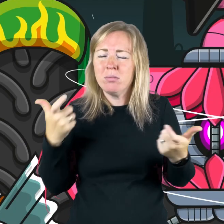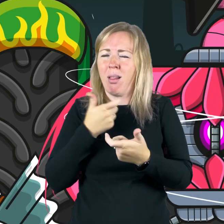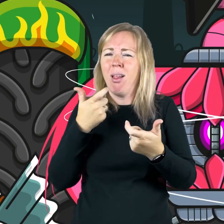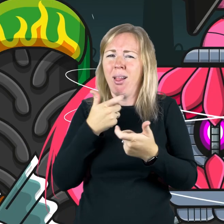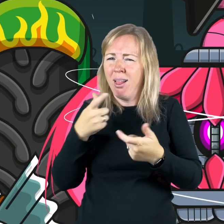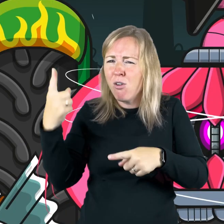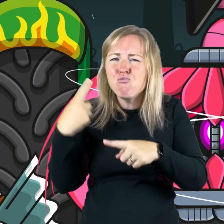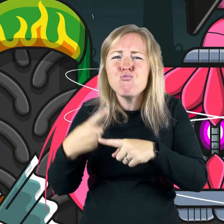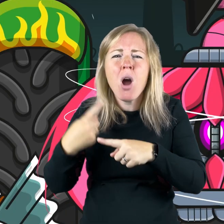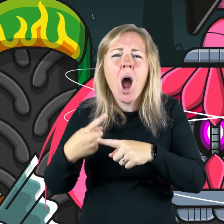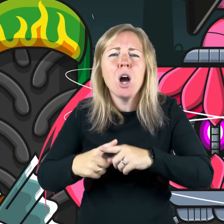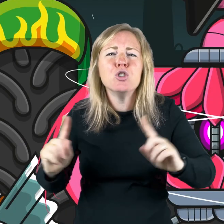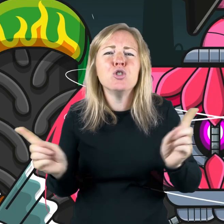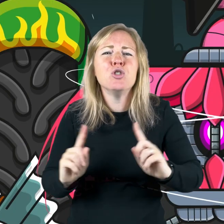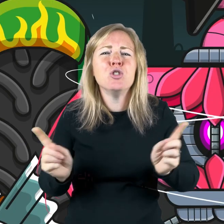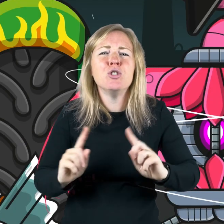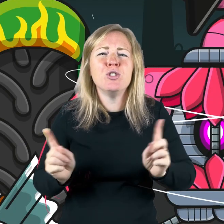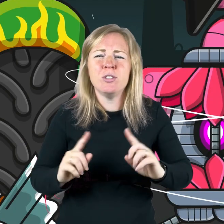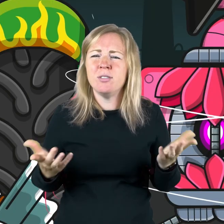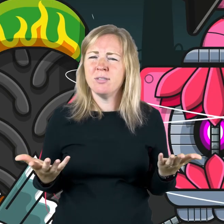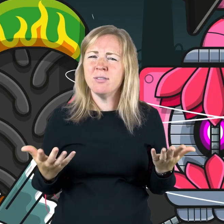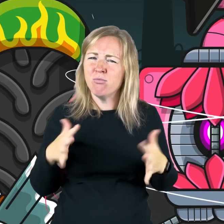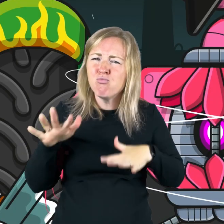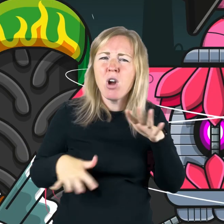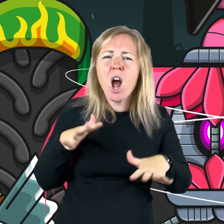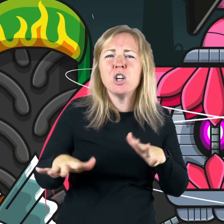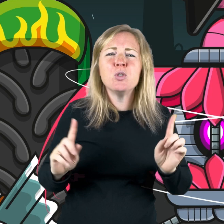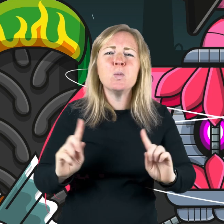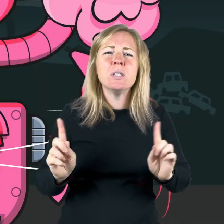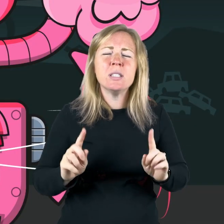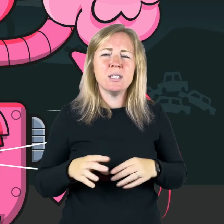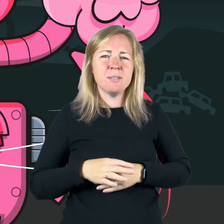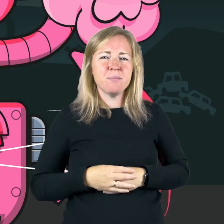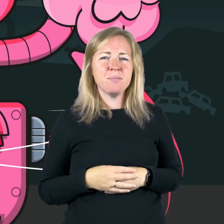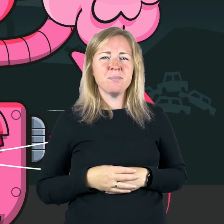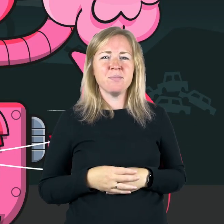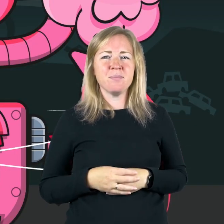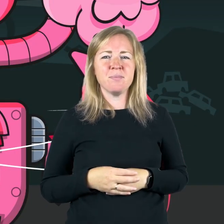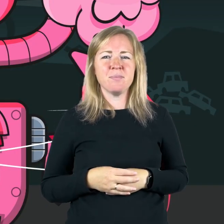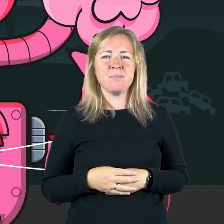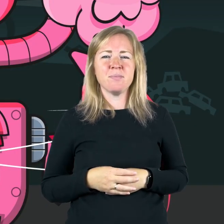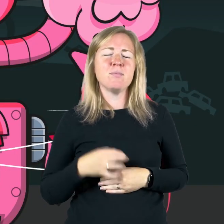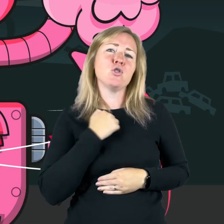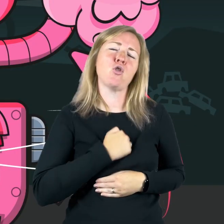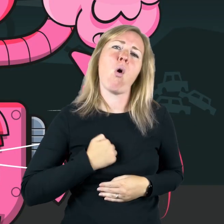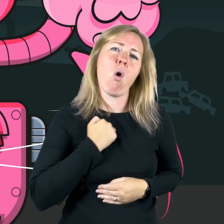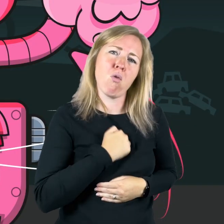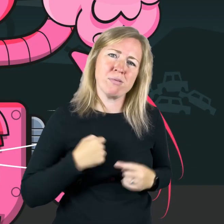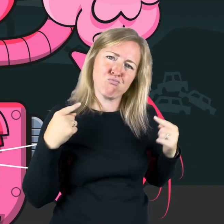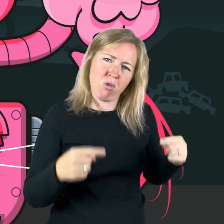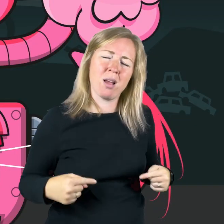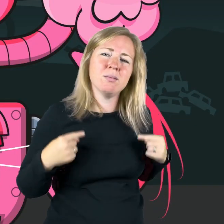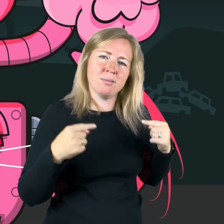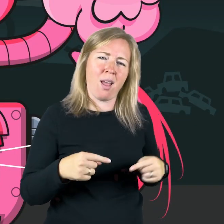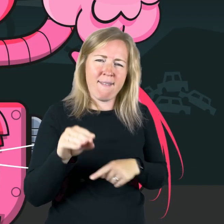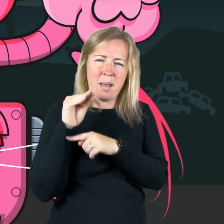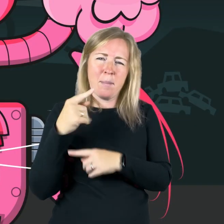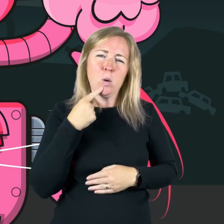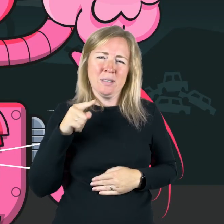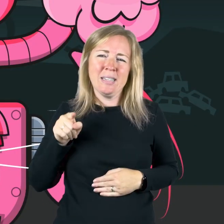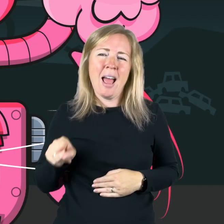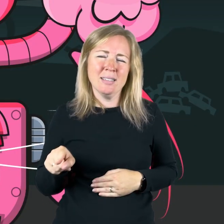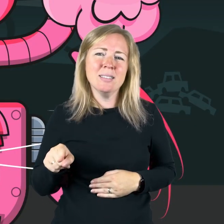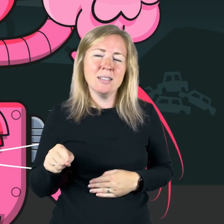"Ha ha ha! Where are you off to in such a hurry?" "Oh, sorry, Tractor,"